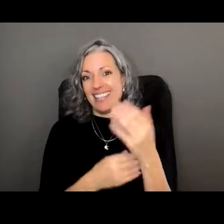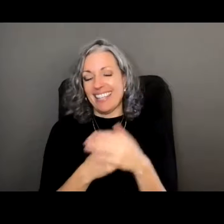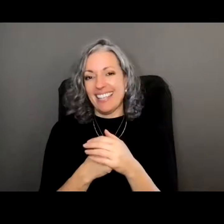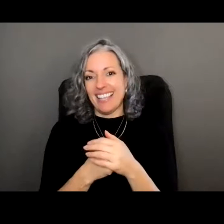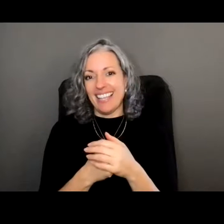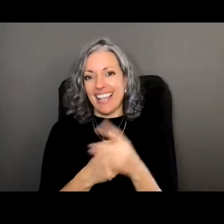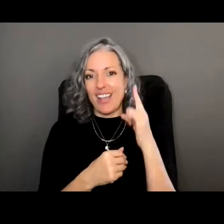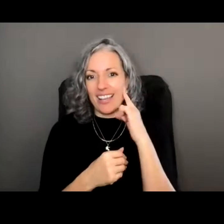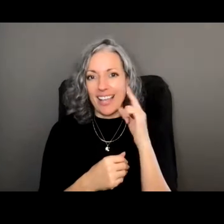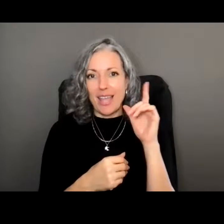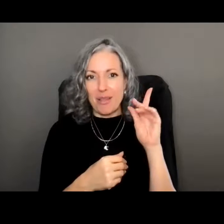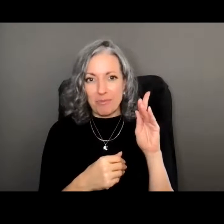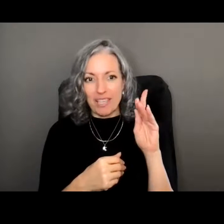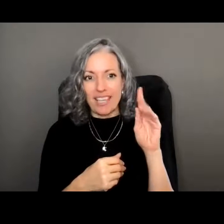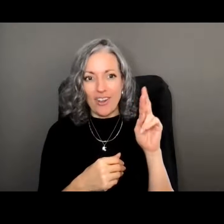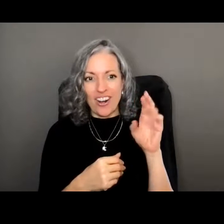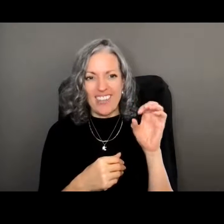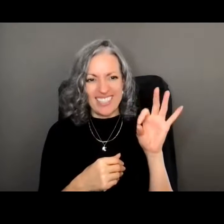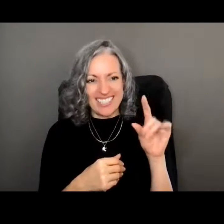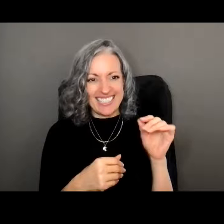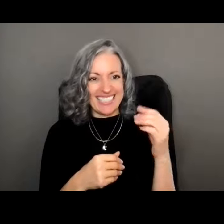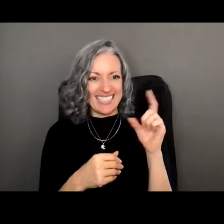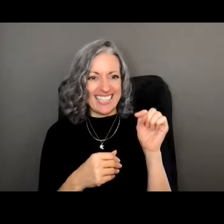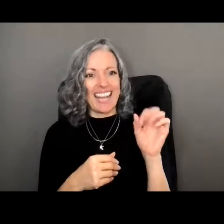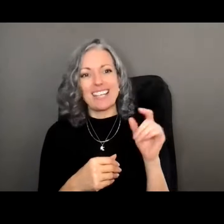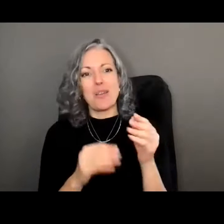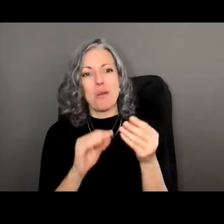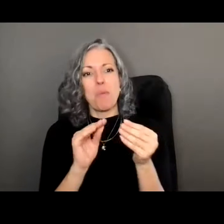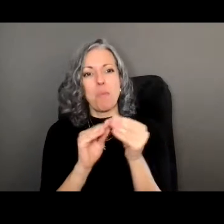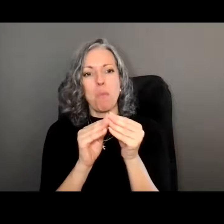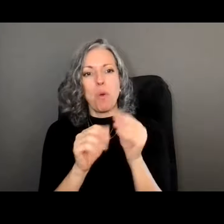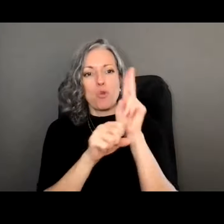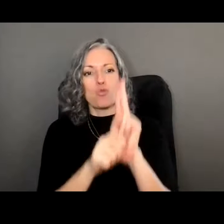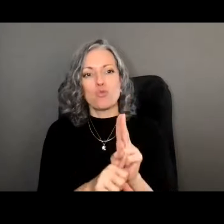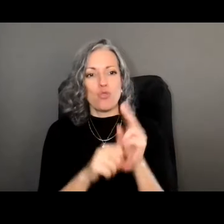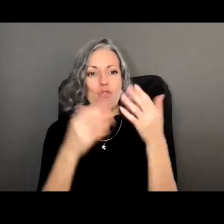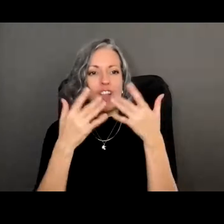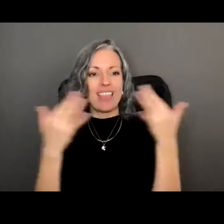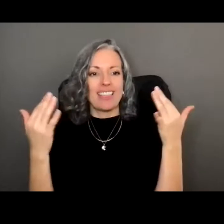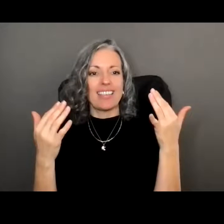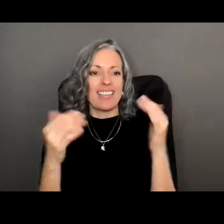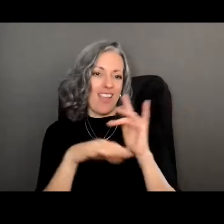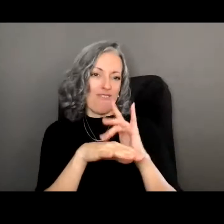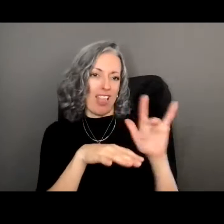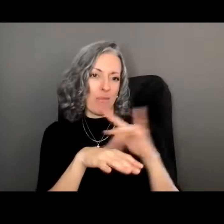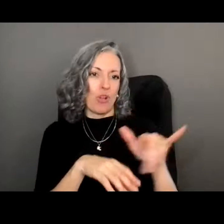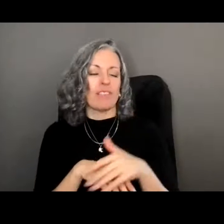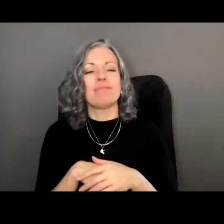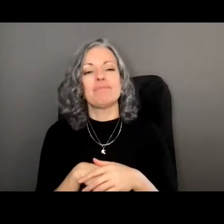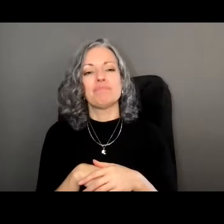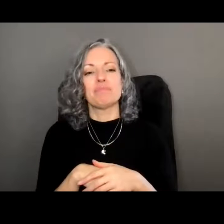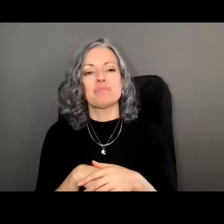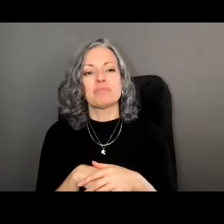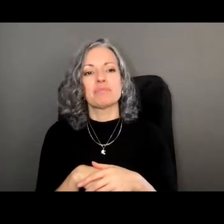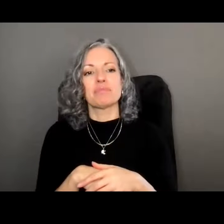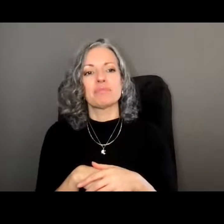was going to say BRFSS data more user-friendly and available. And then as far as collaborations